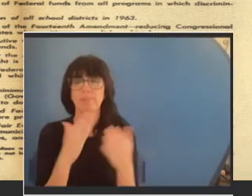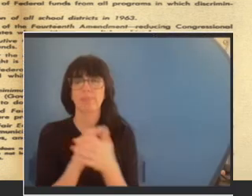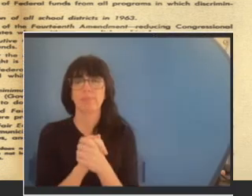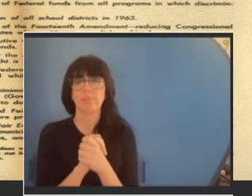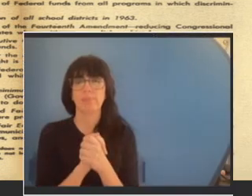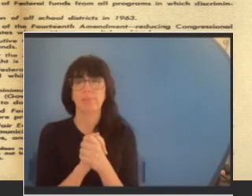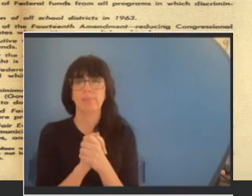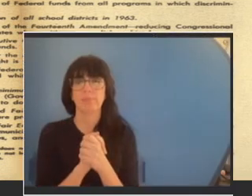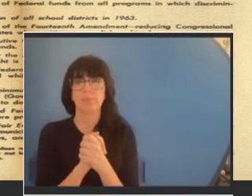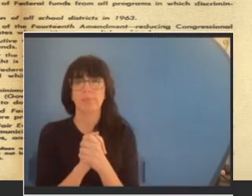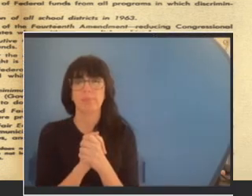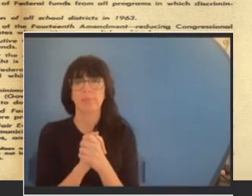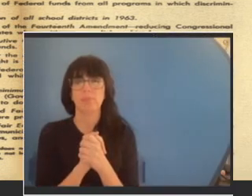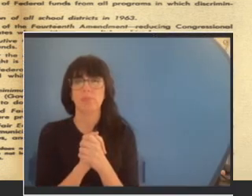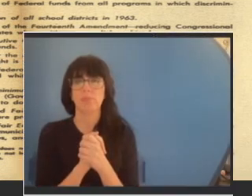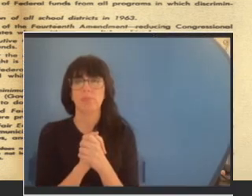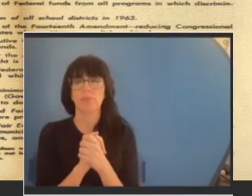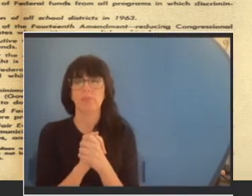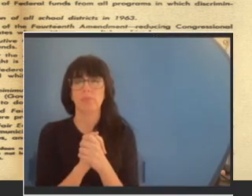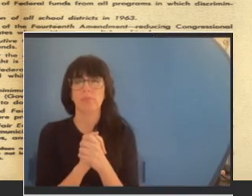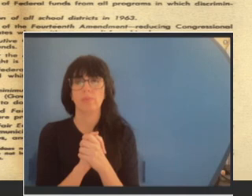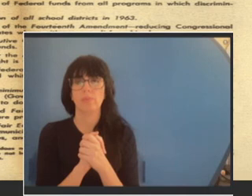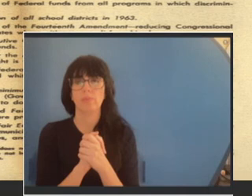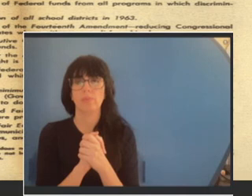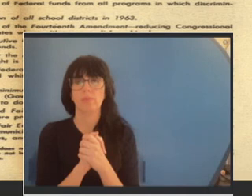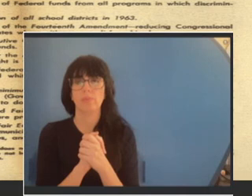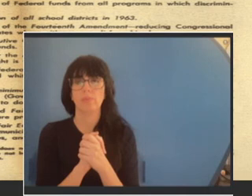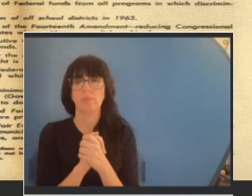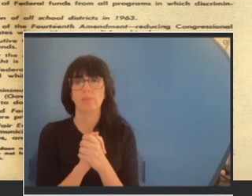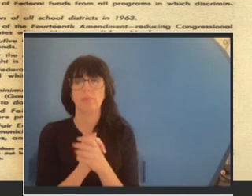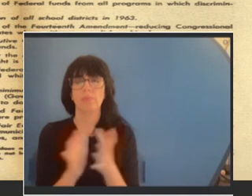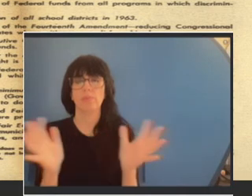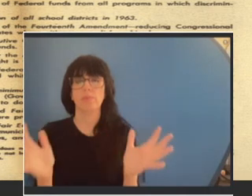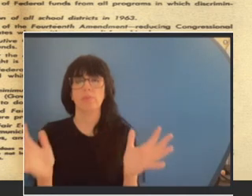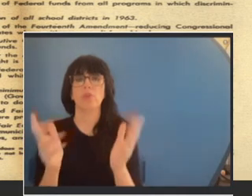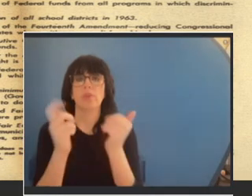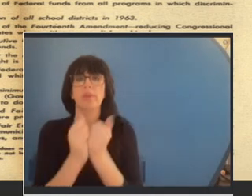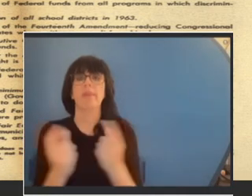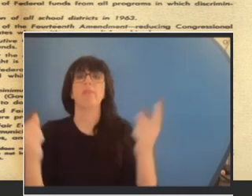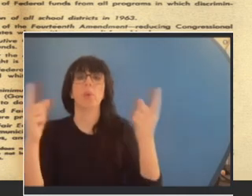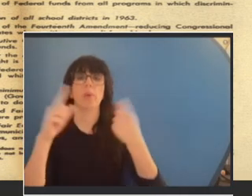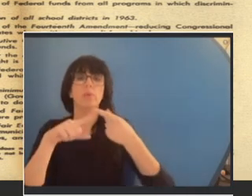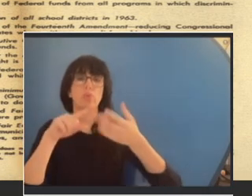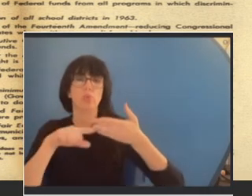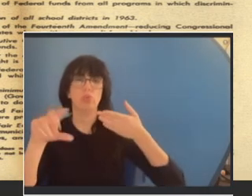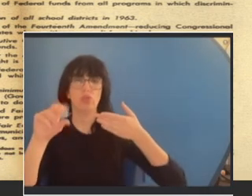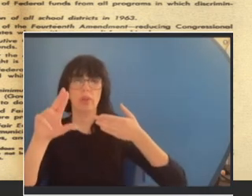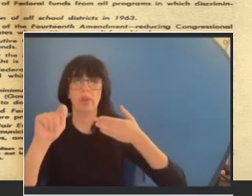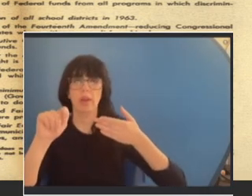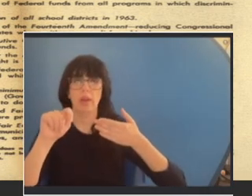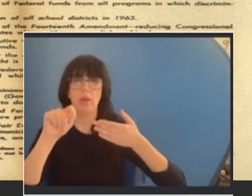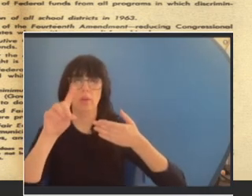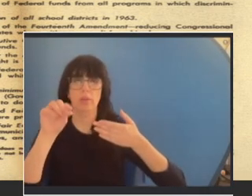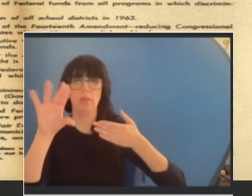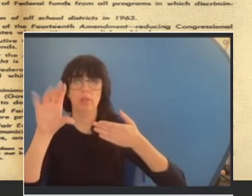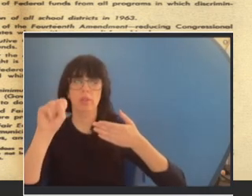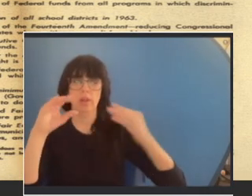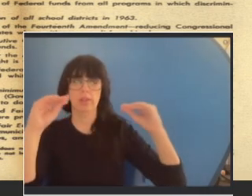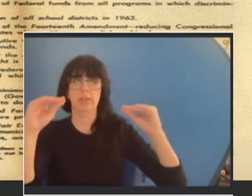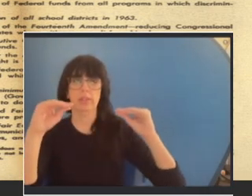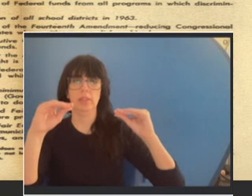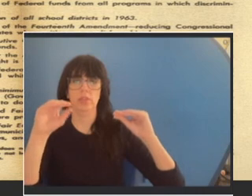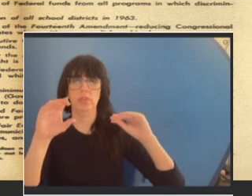So this, again, encourage everyone out there to check out DocsTeach, docsteach.org.